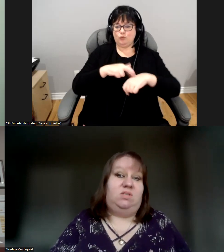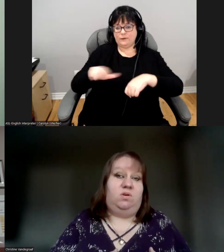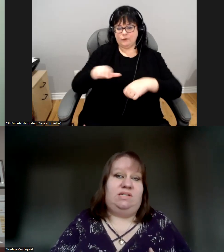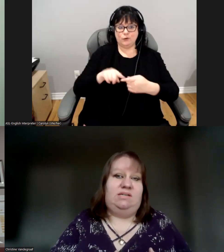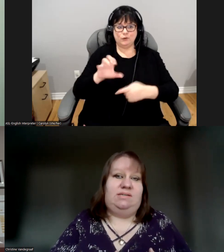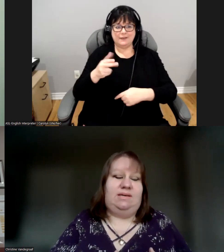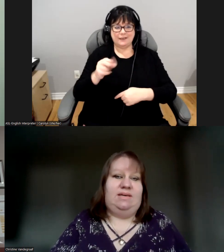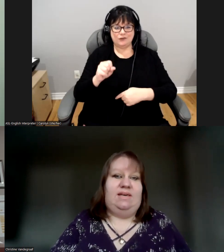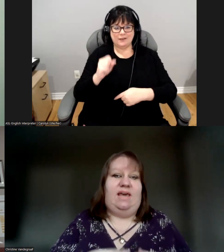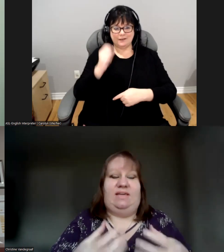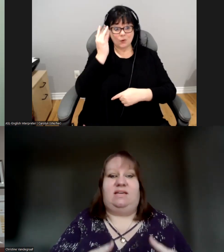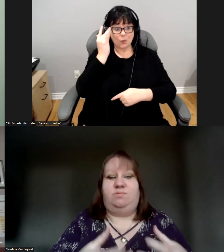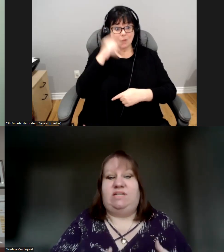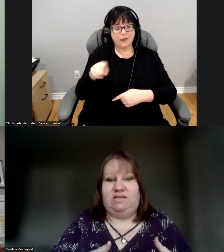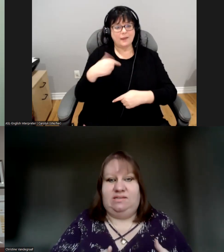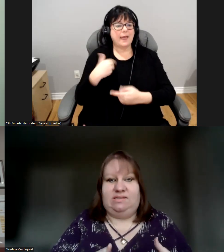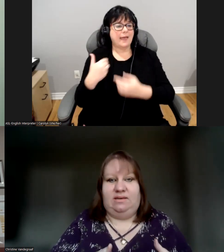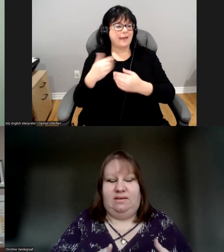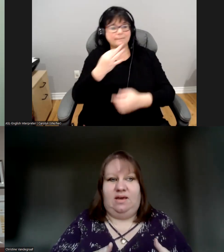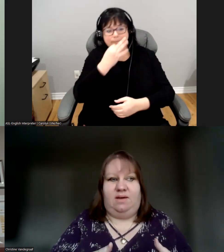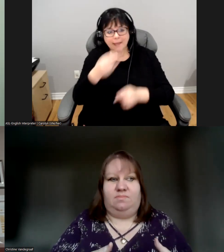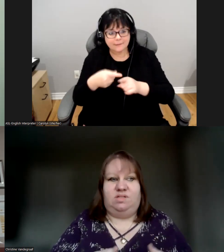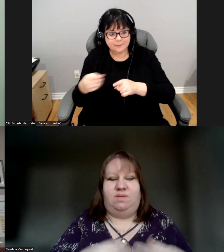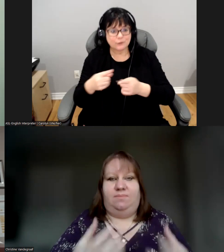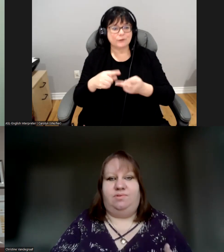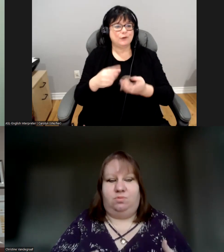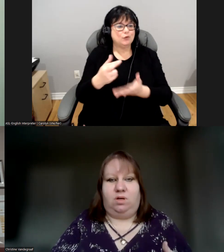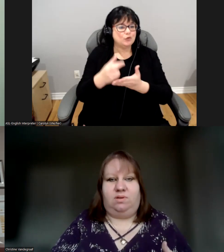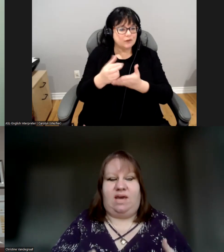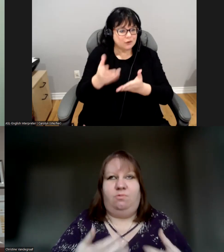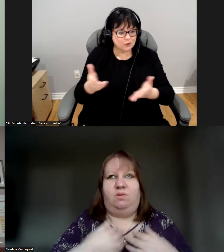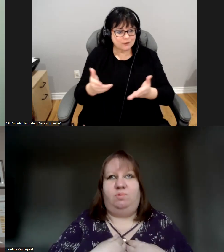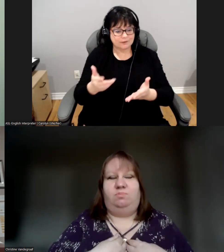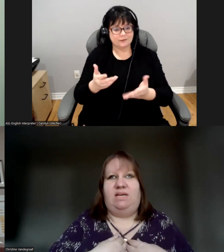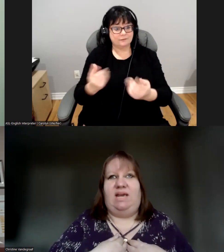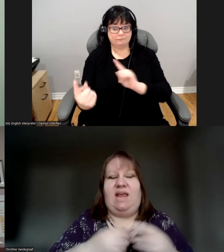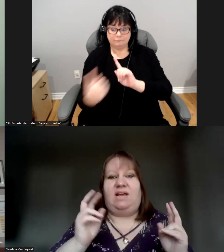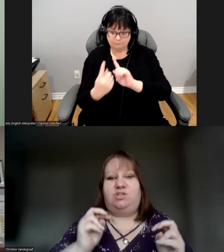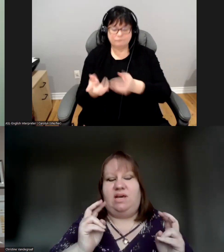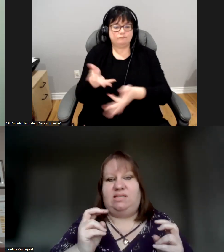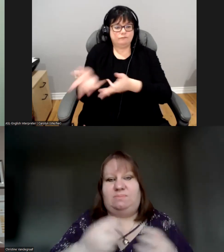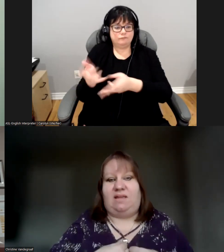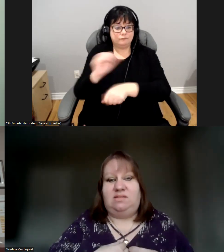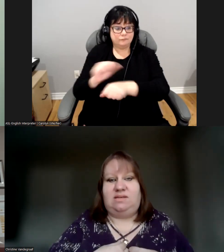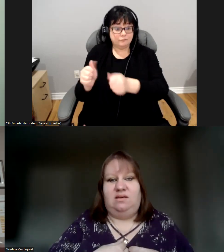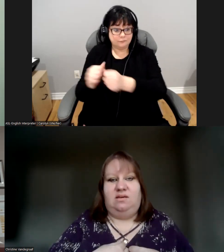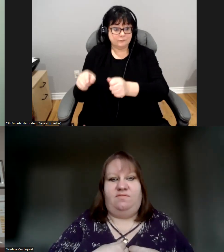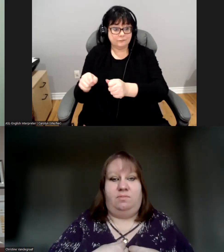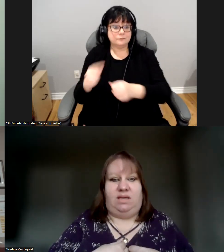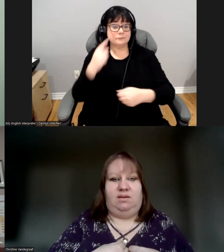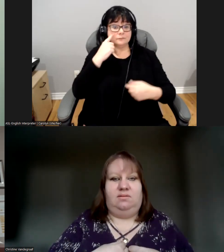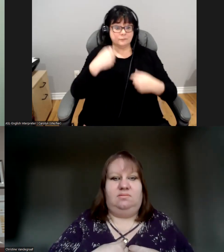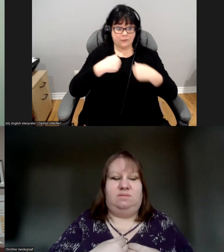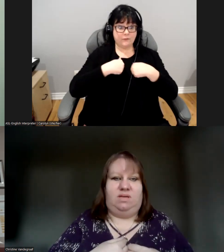the resources and the expertise to be able to work with that, where it would be an extra expense